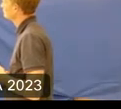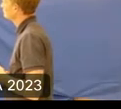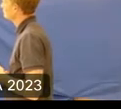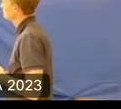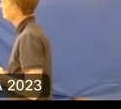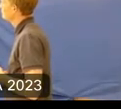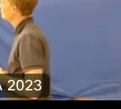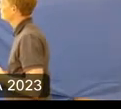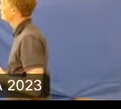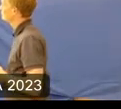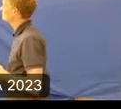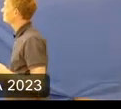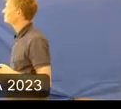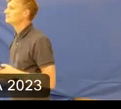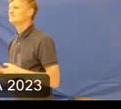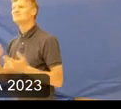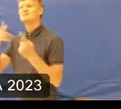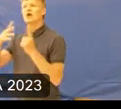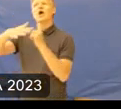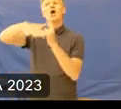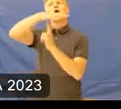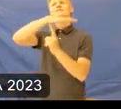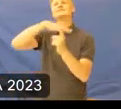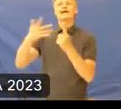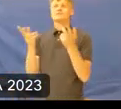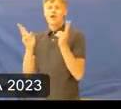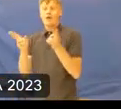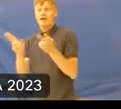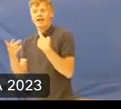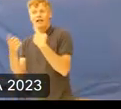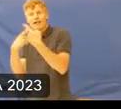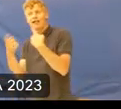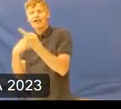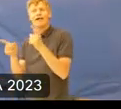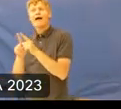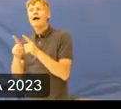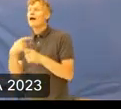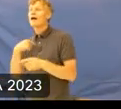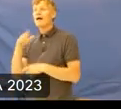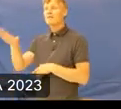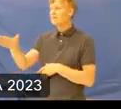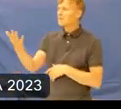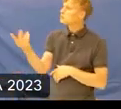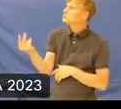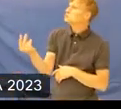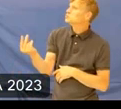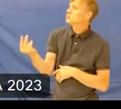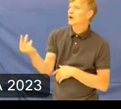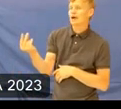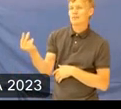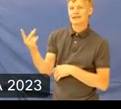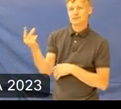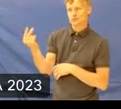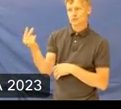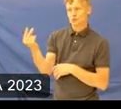and the fact that conversational sequences exist means that if you can think you can detect the beginning of one of those things,